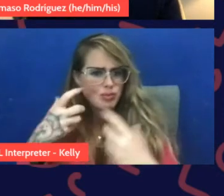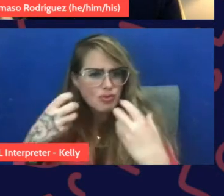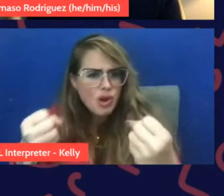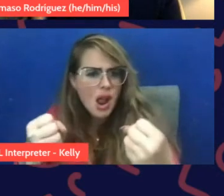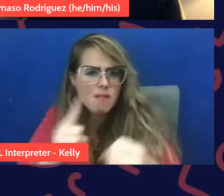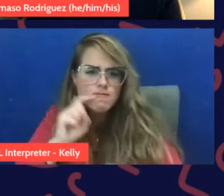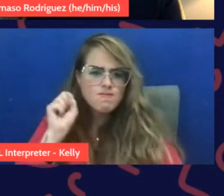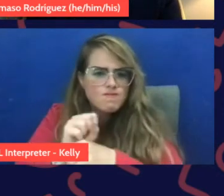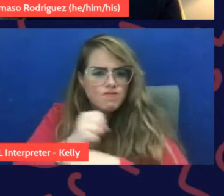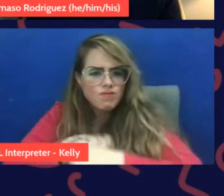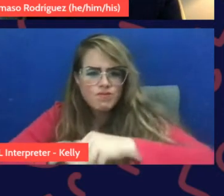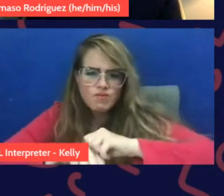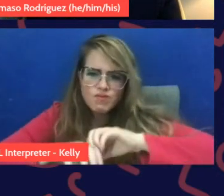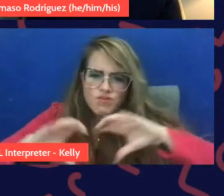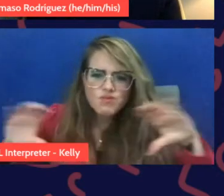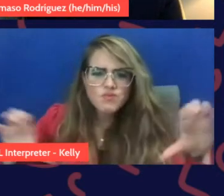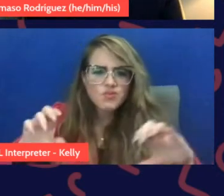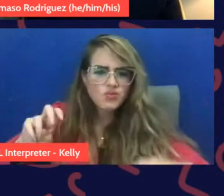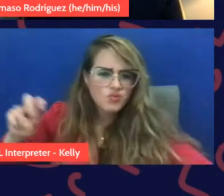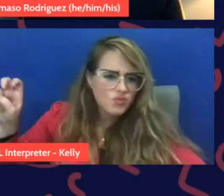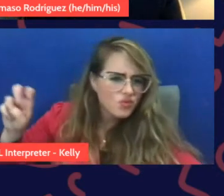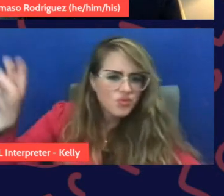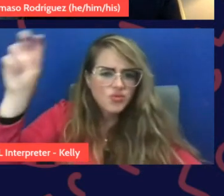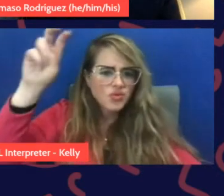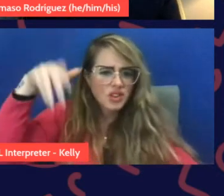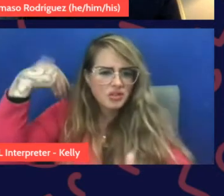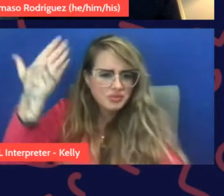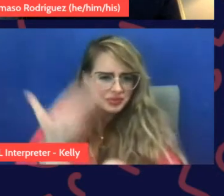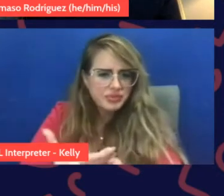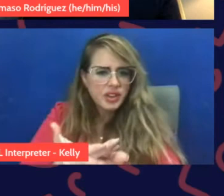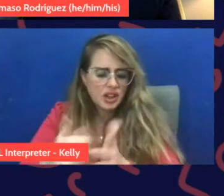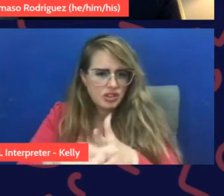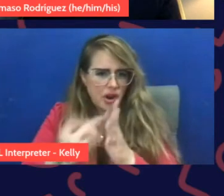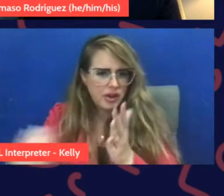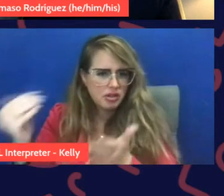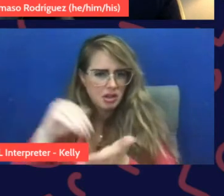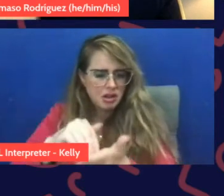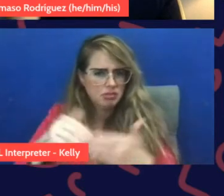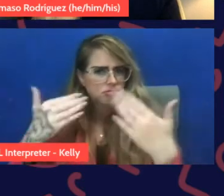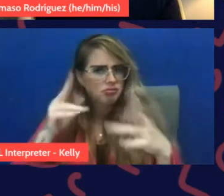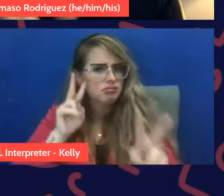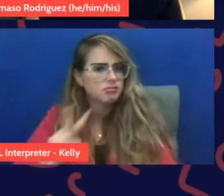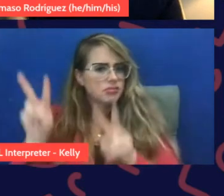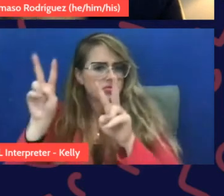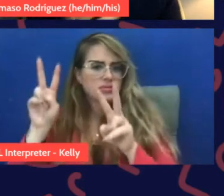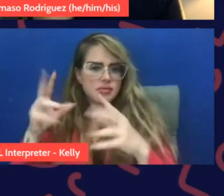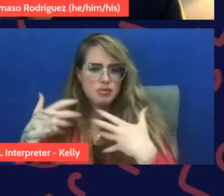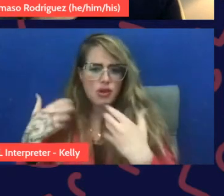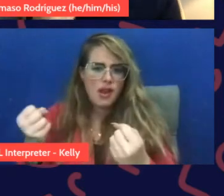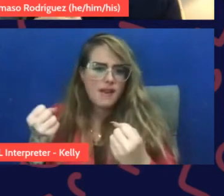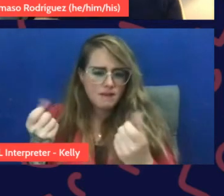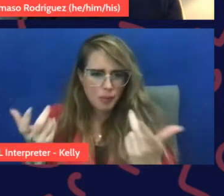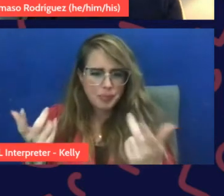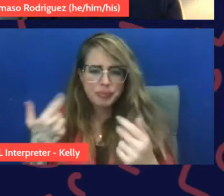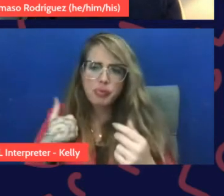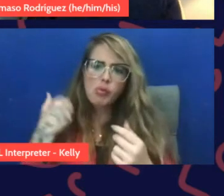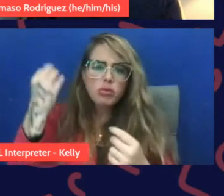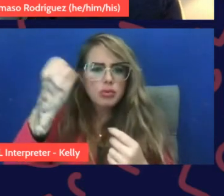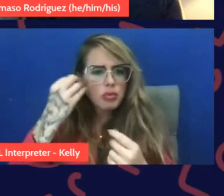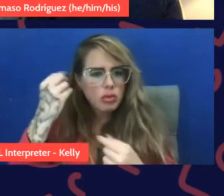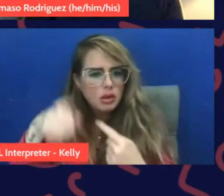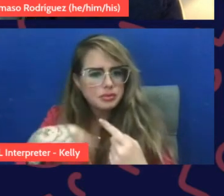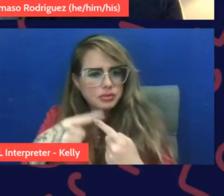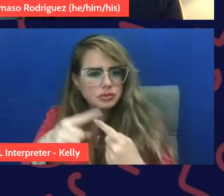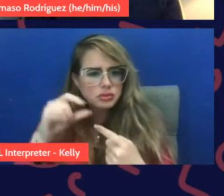and goes on a quest, you know, and begins again. to just, I'm kind of reflecting back on